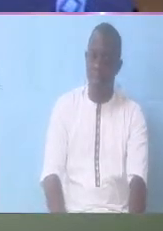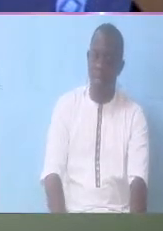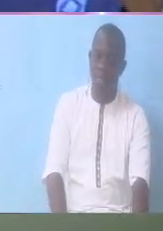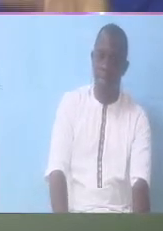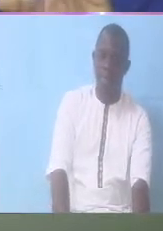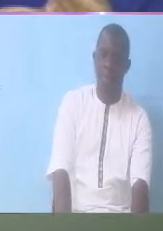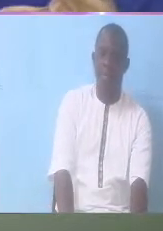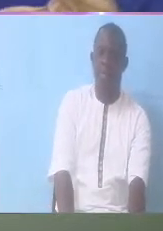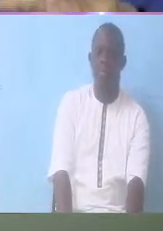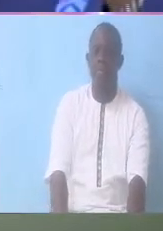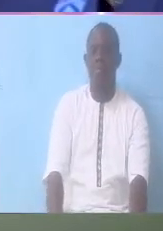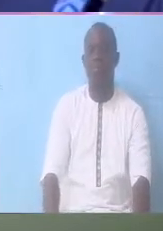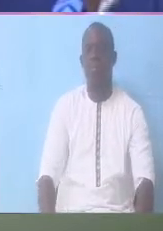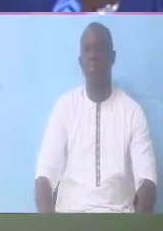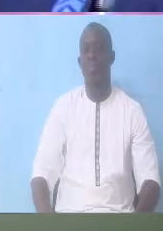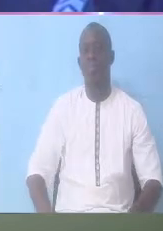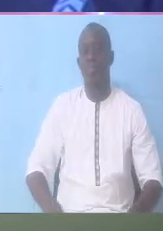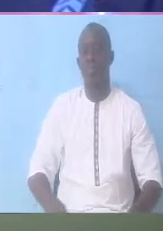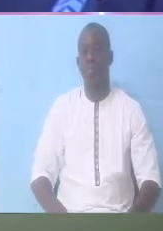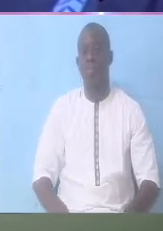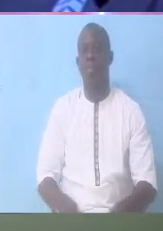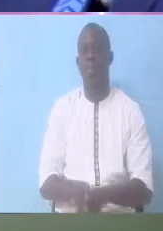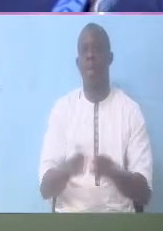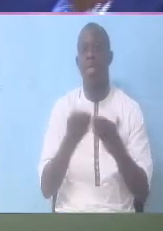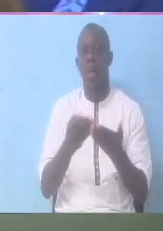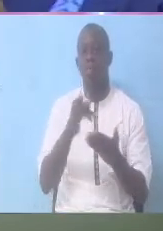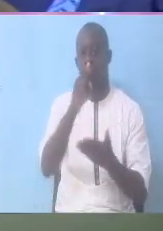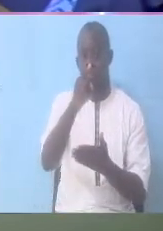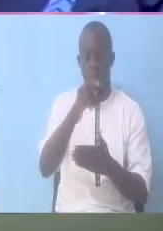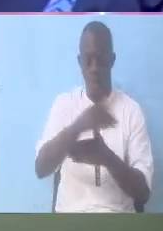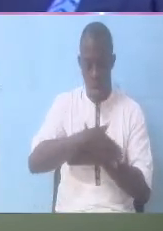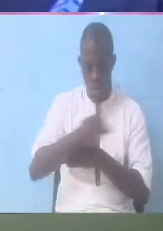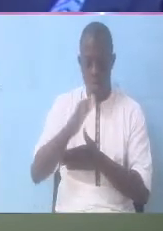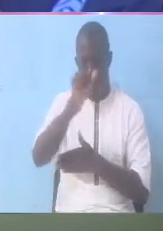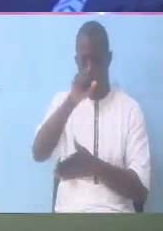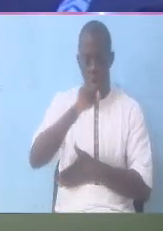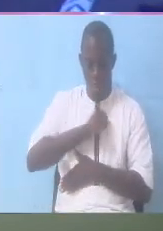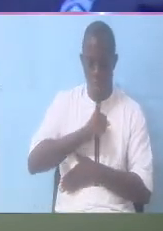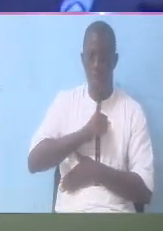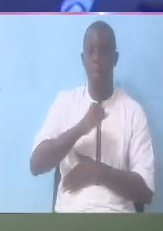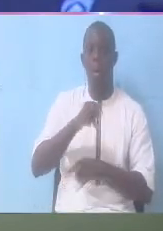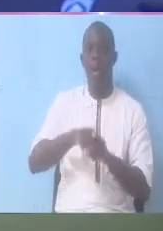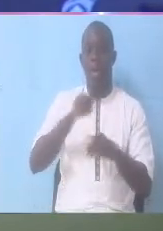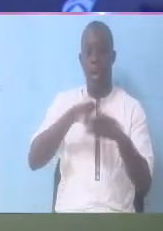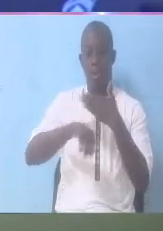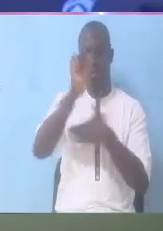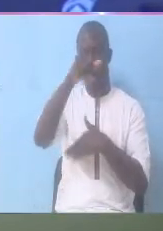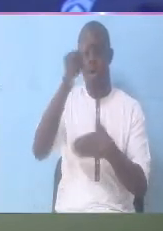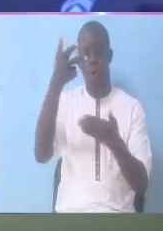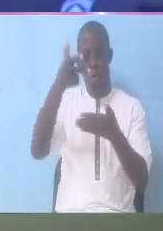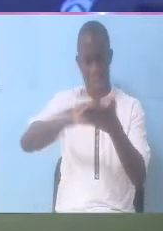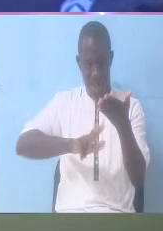Okay, you open yours in your WhatsApp, and I will read it out from here.